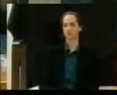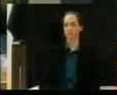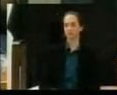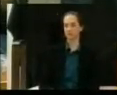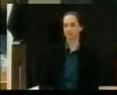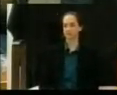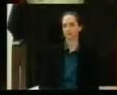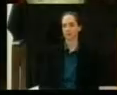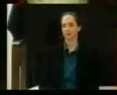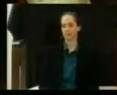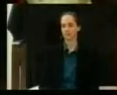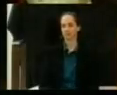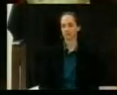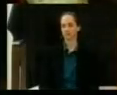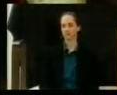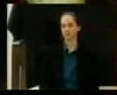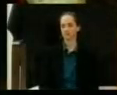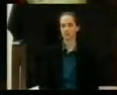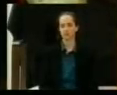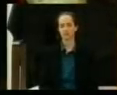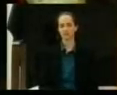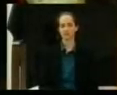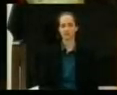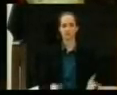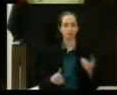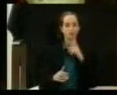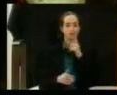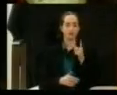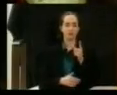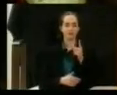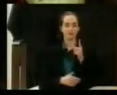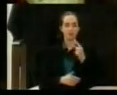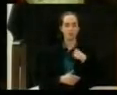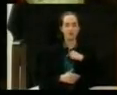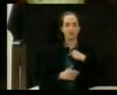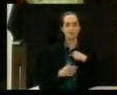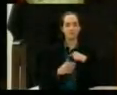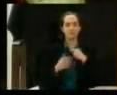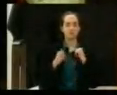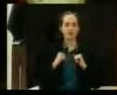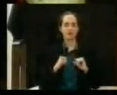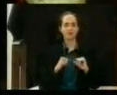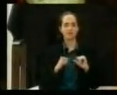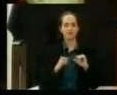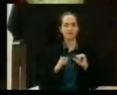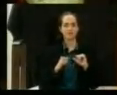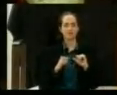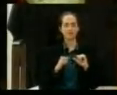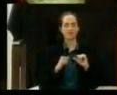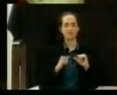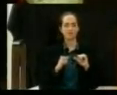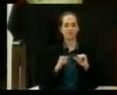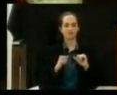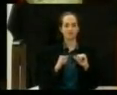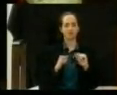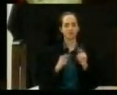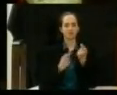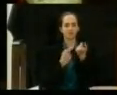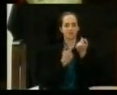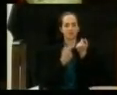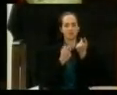you're doing? Functionally, we're trying to clean it up so that people, we deal with a lot of folks who have questions about flood